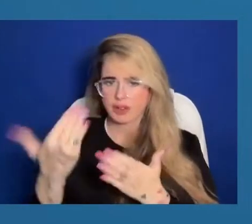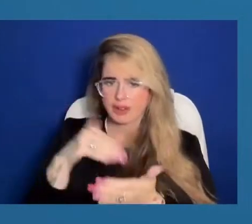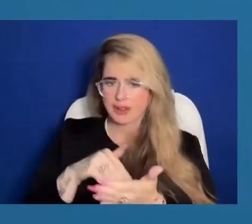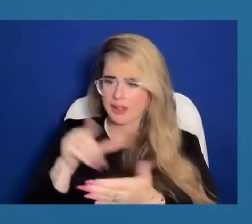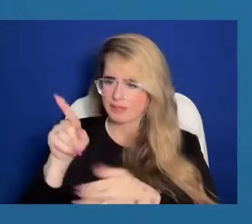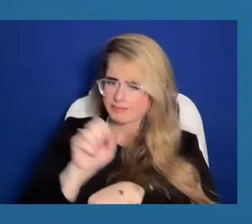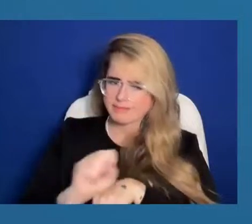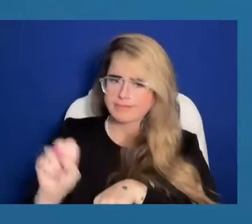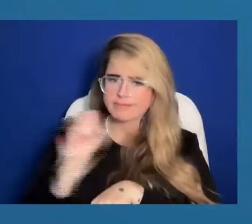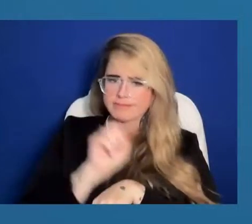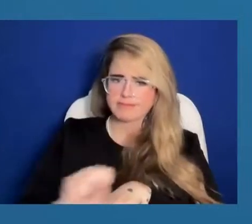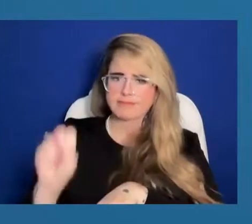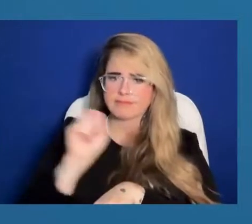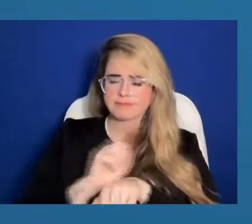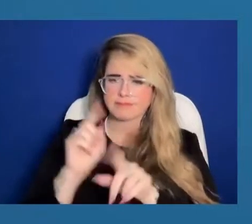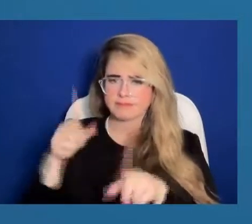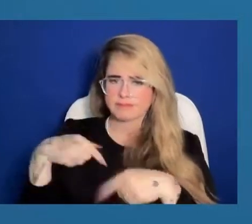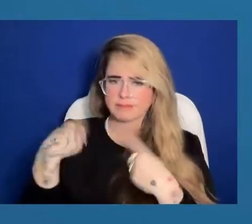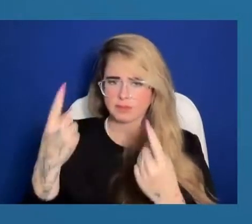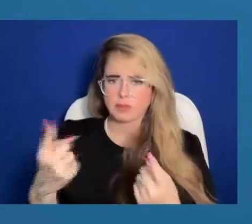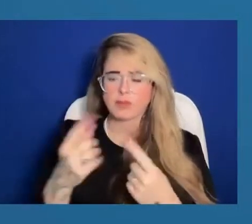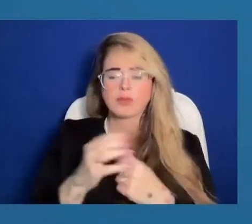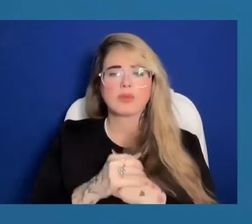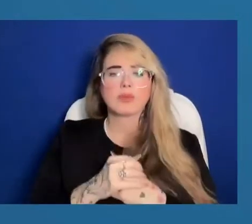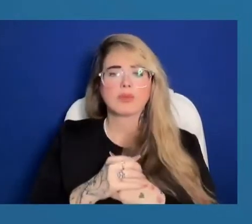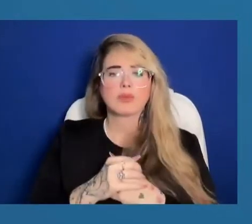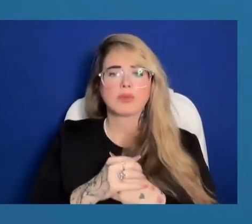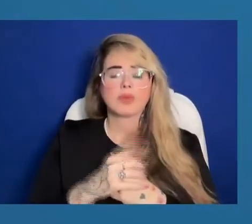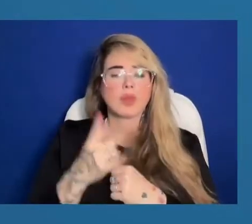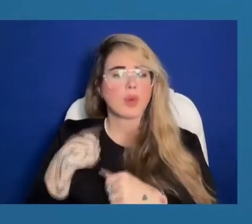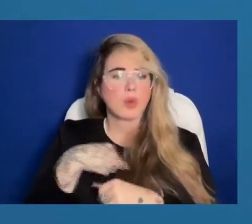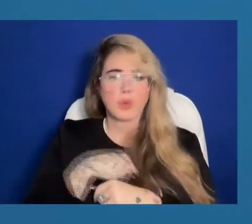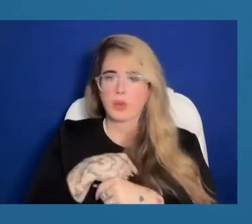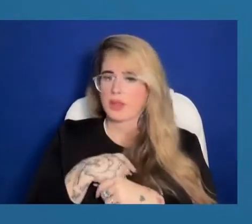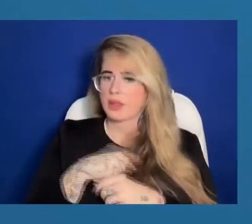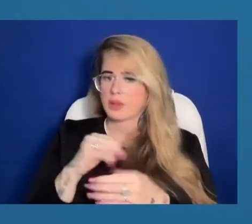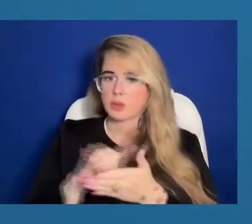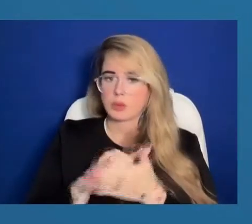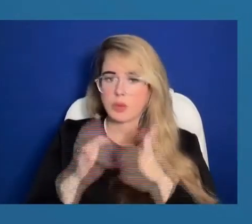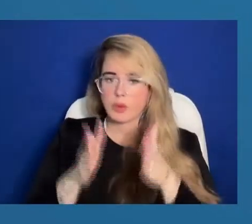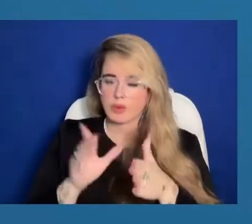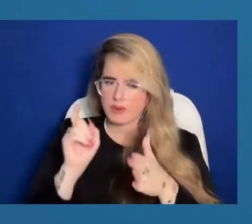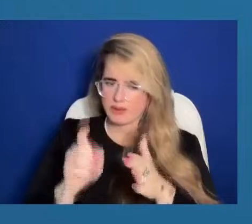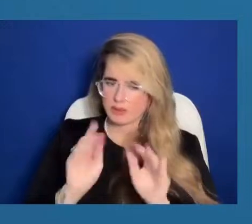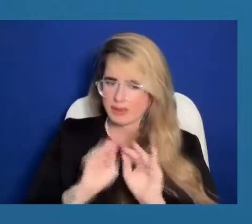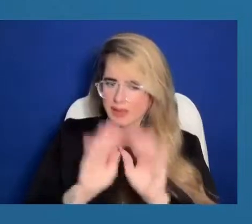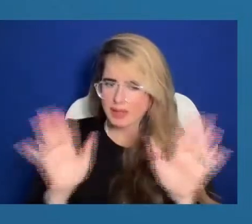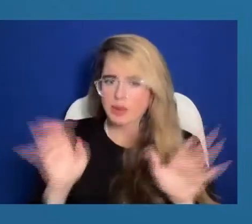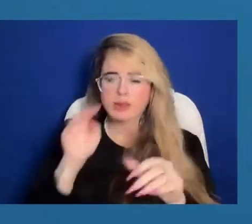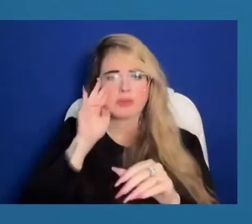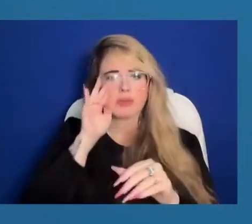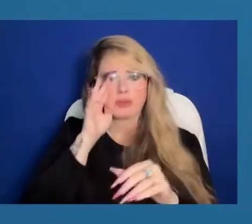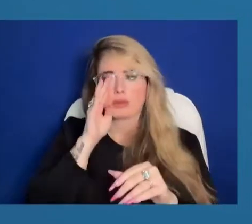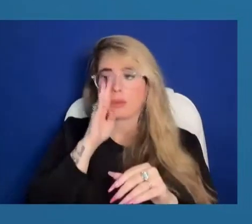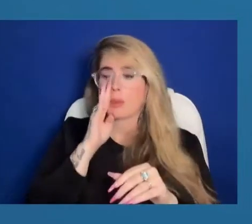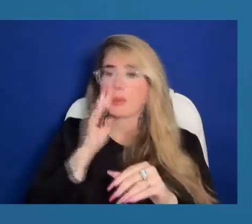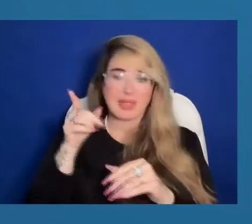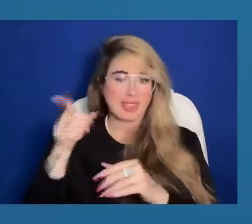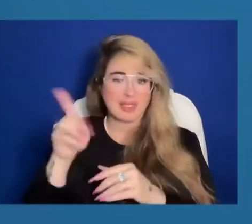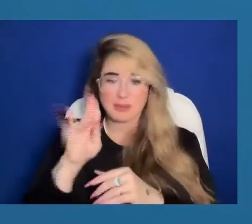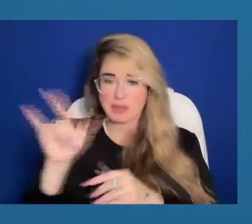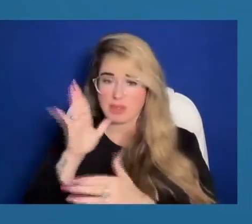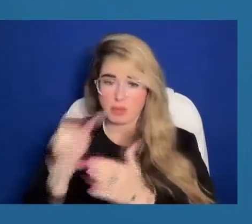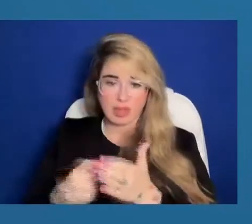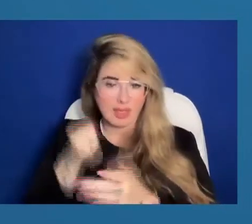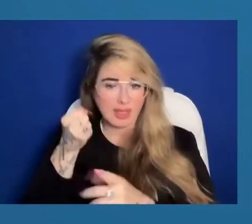do. As nurses, we need to be very clear about the devastating impacts these cuts will